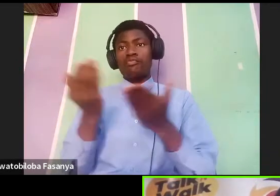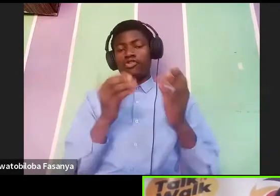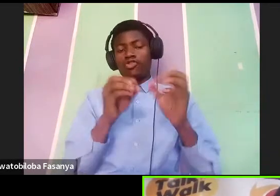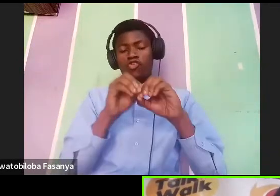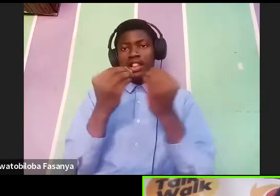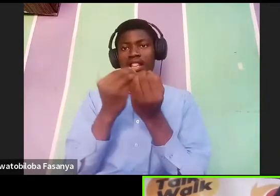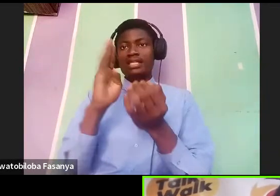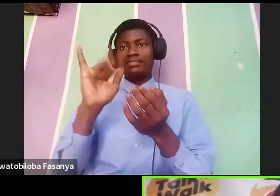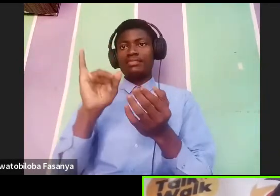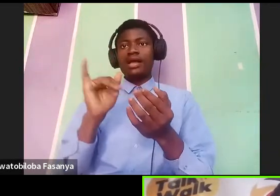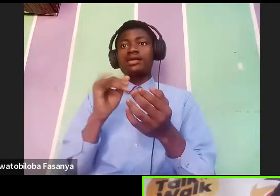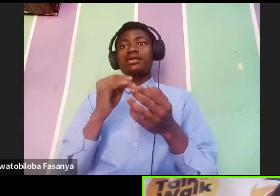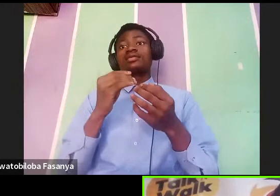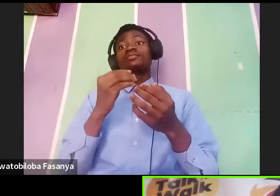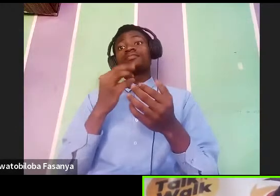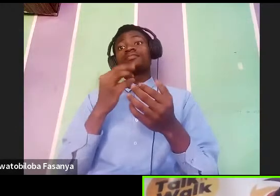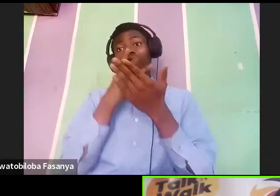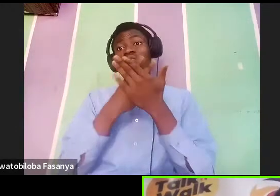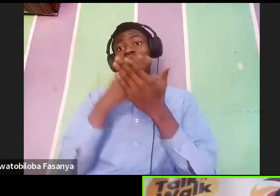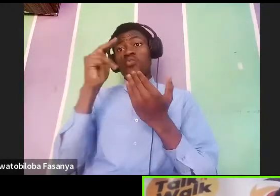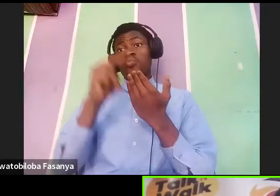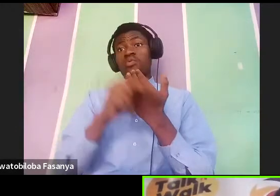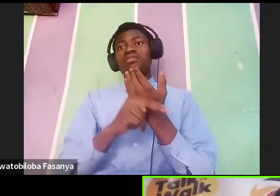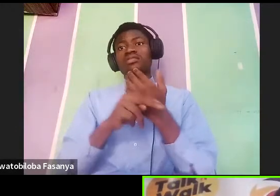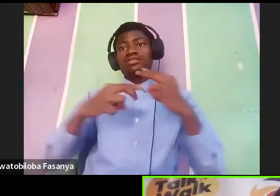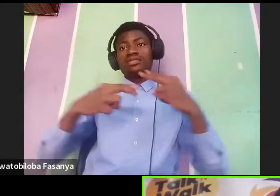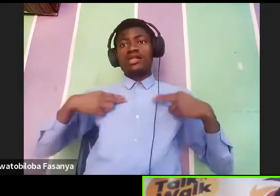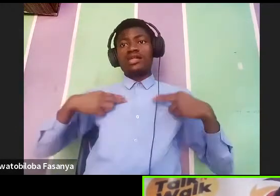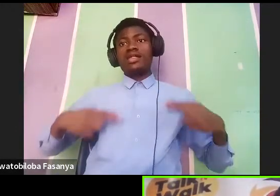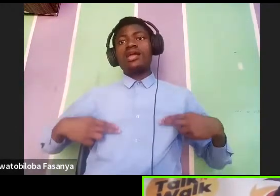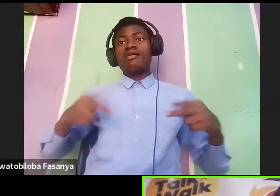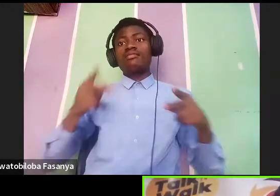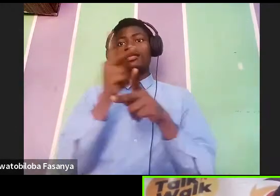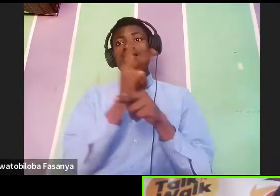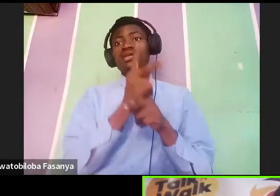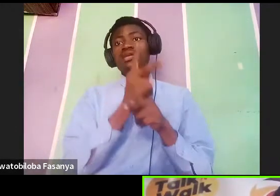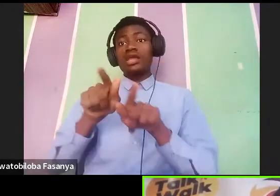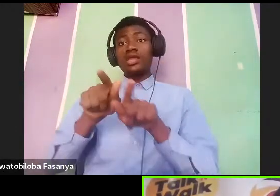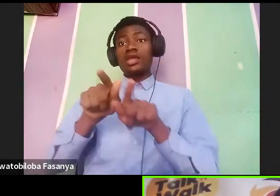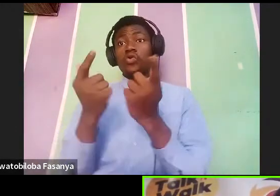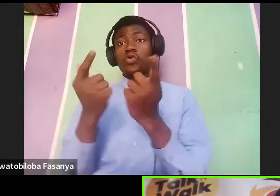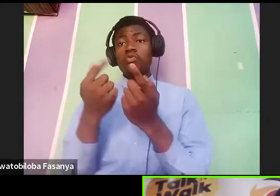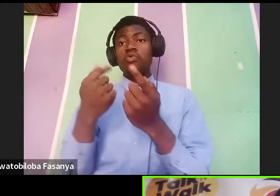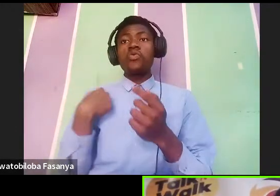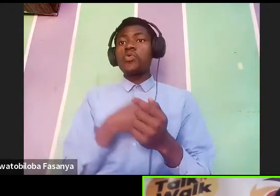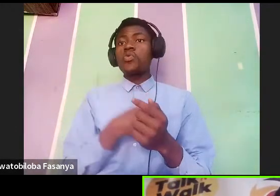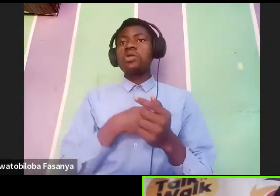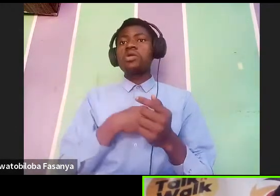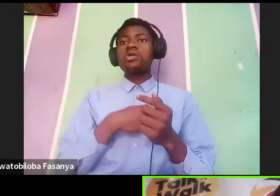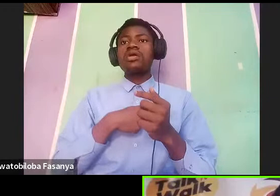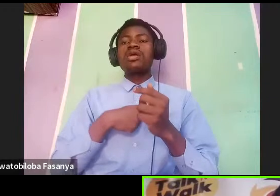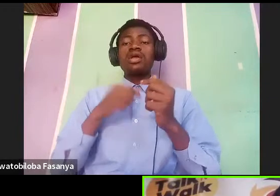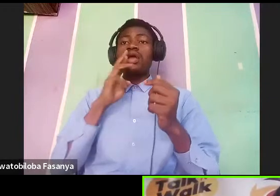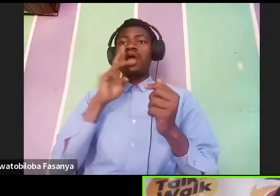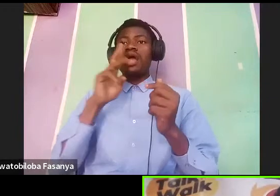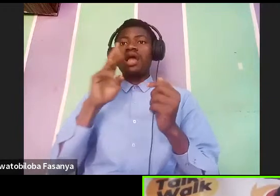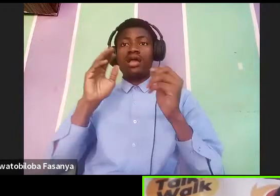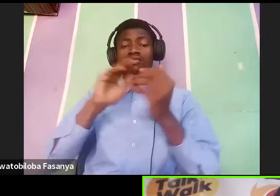is a customer-centric organization. We are too much in the business